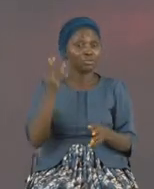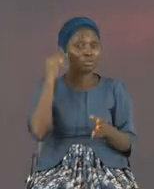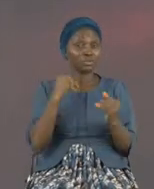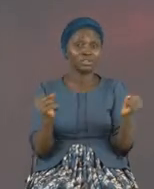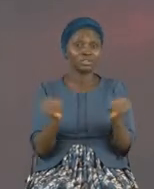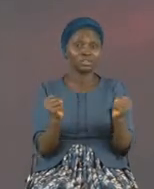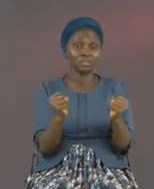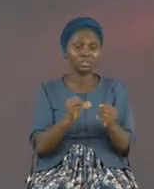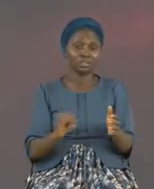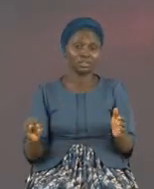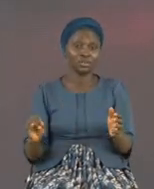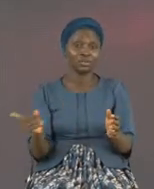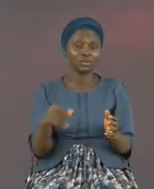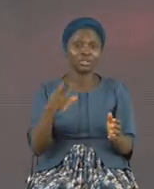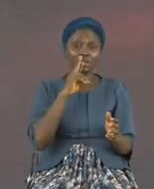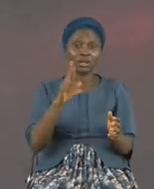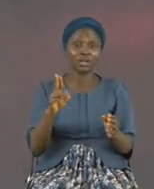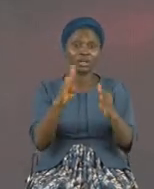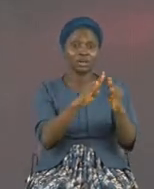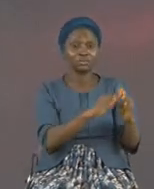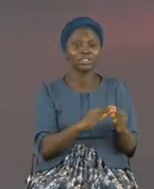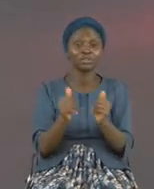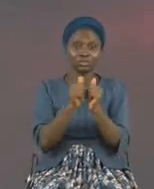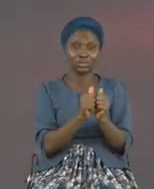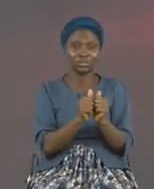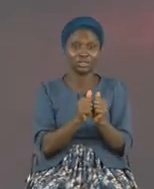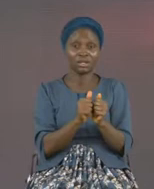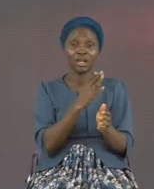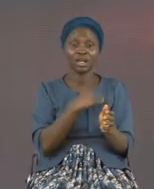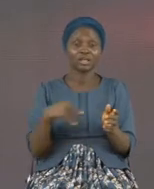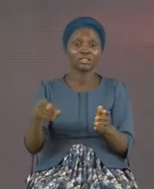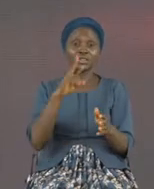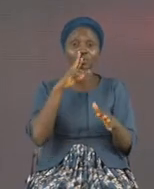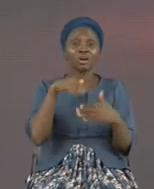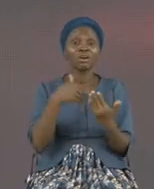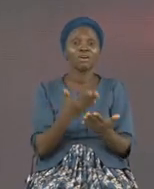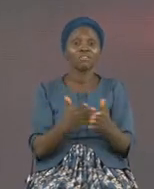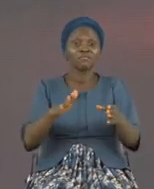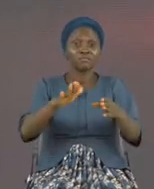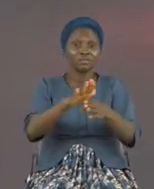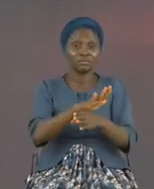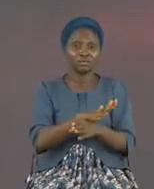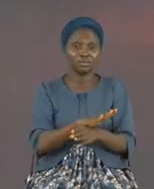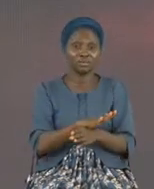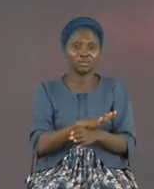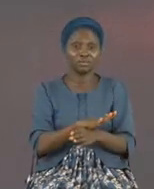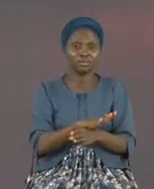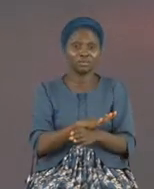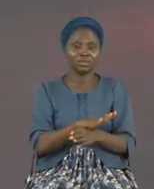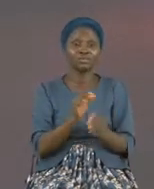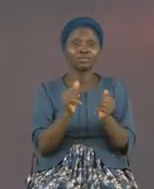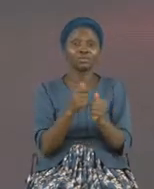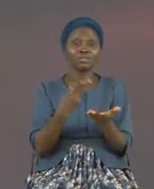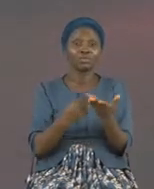were assembled together. And they were all filled with the Holy Ghost